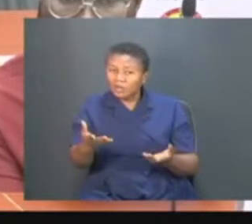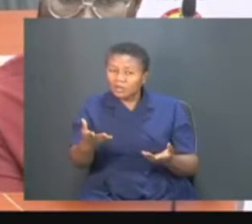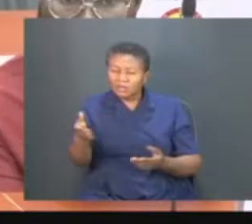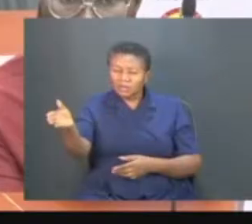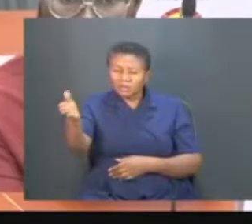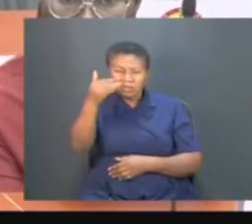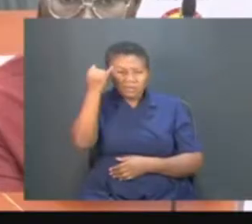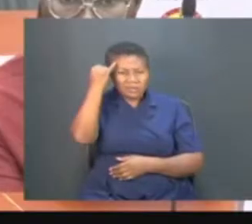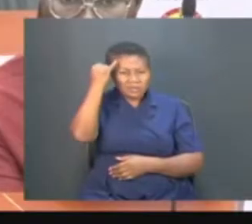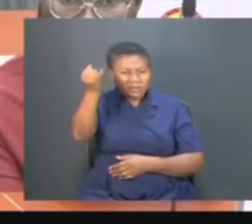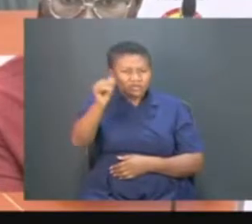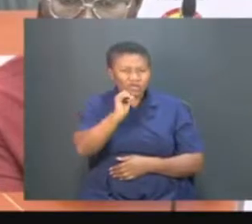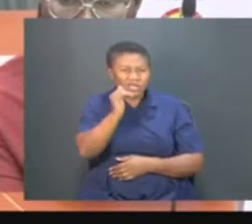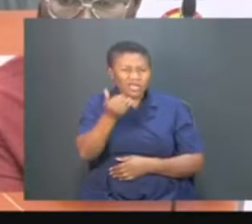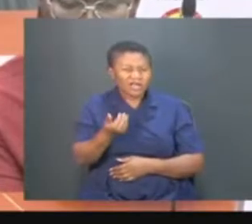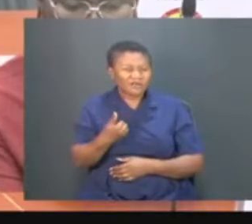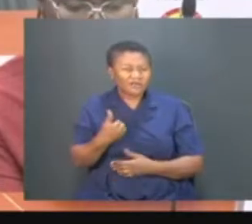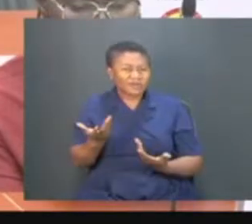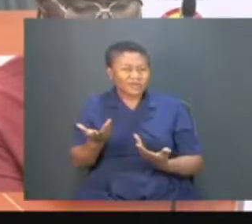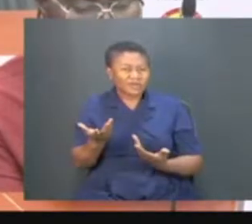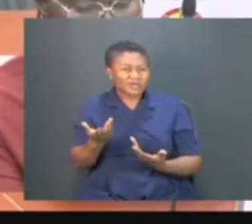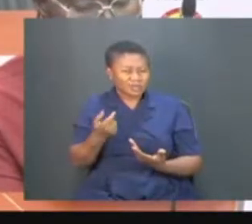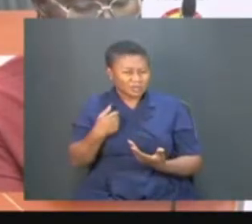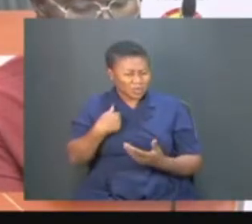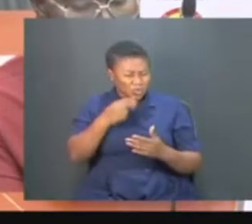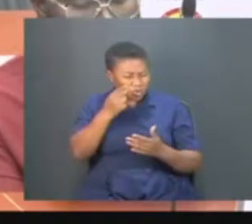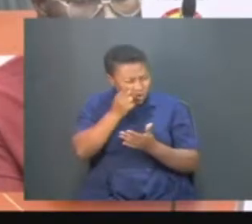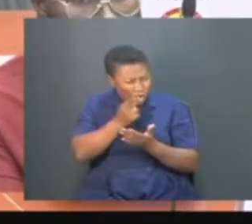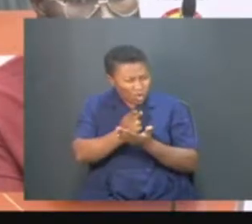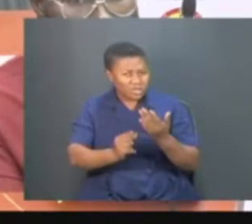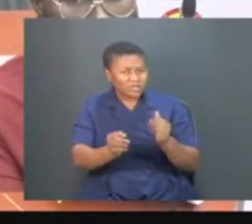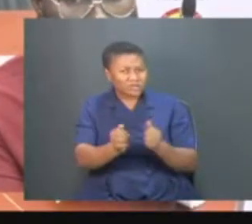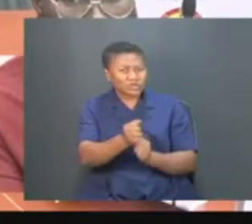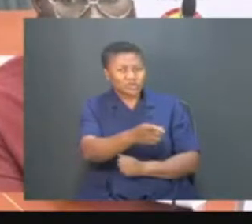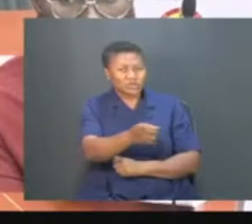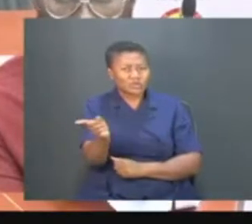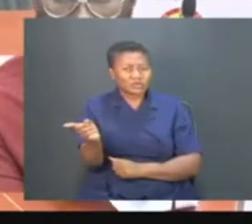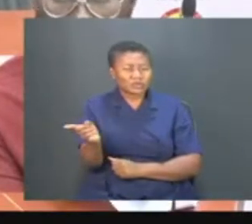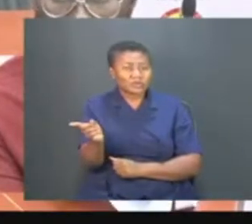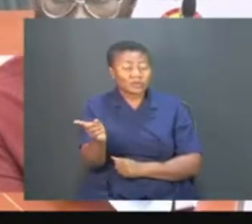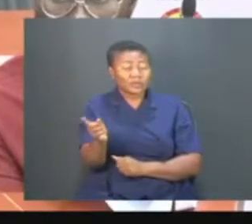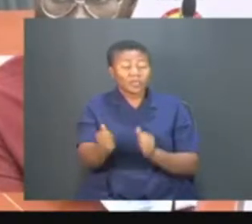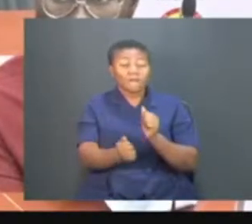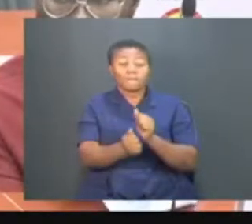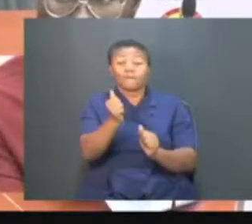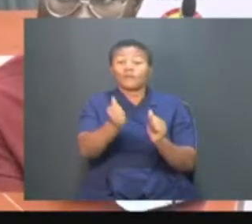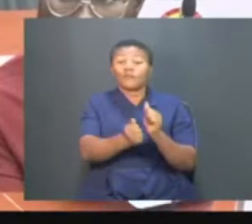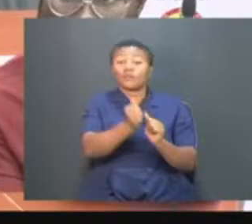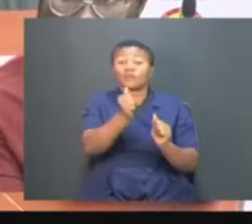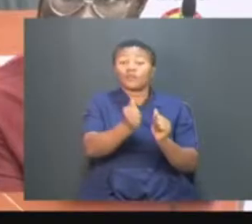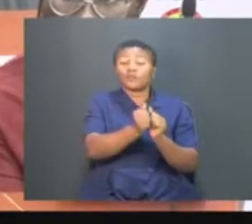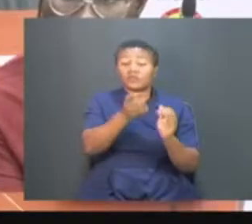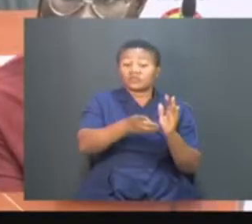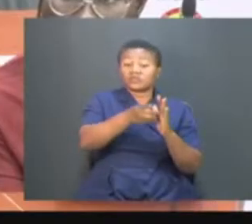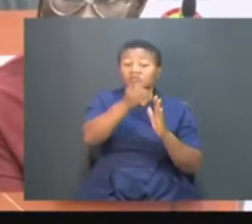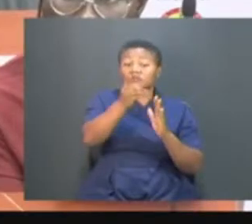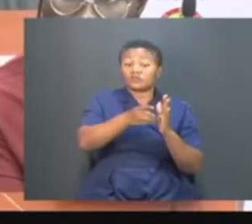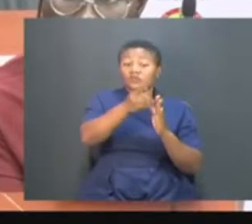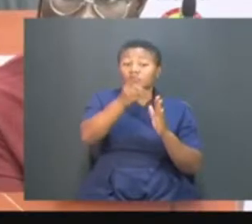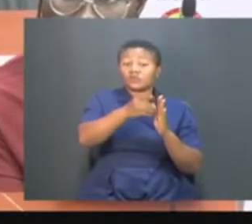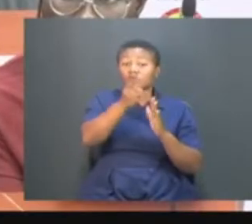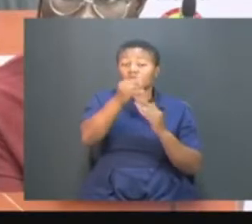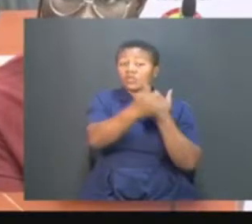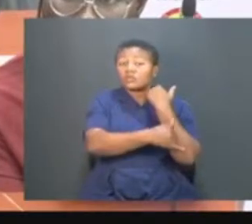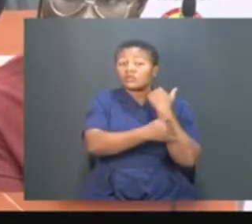do. I'm being honest with you. If you go to most of the developed economies, when they are talking about 24-hour economy, go to